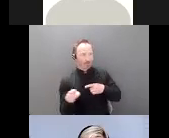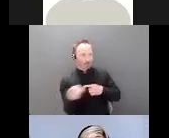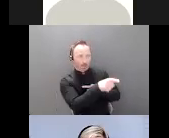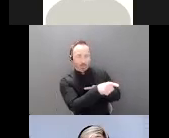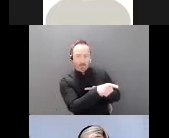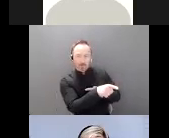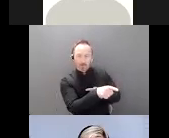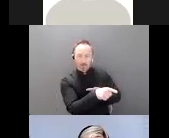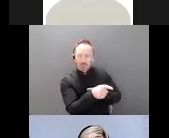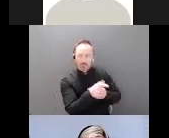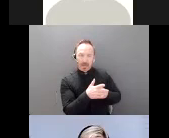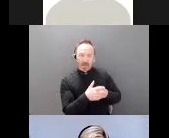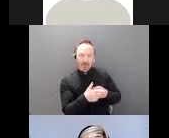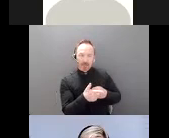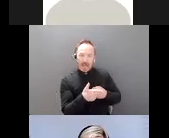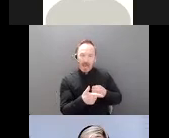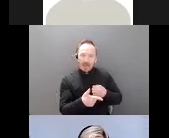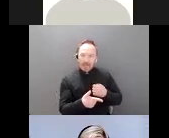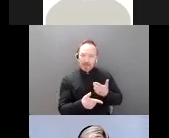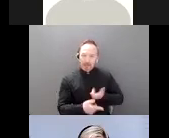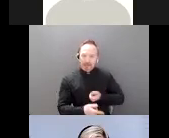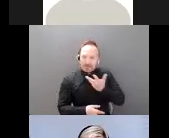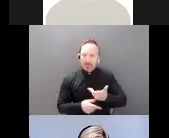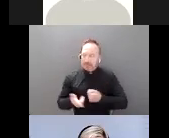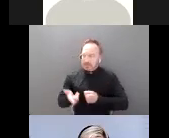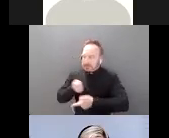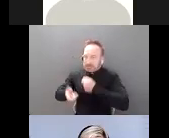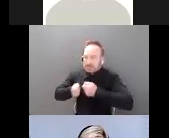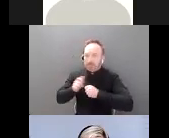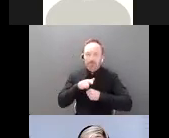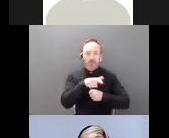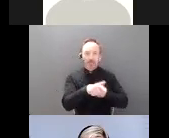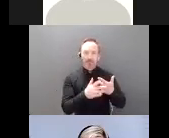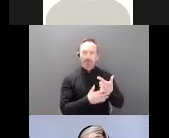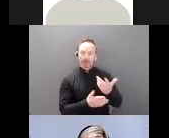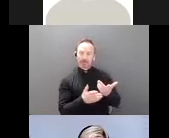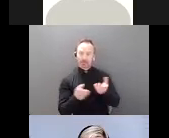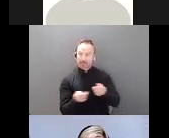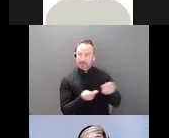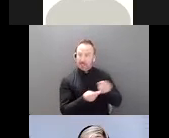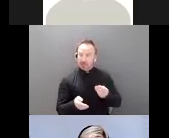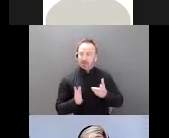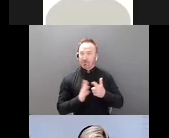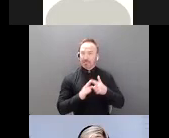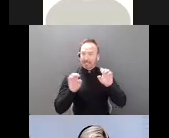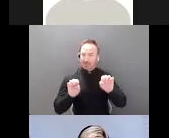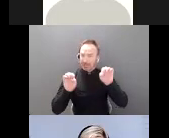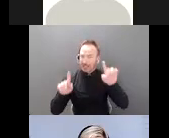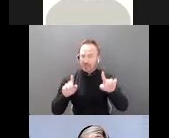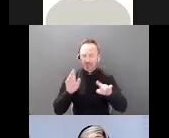people to, it's really an education type of mediation, where it's insight into cares and threats,